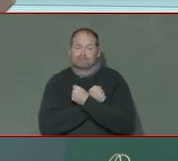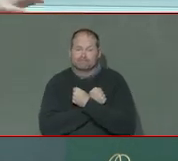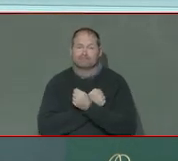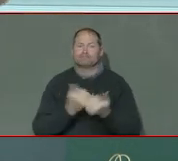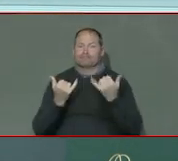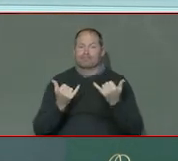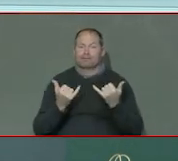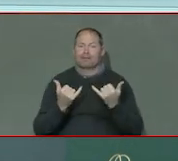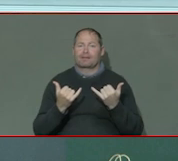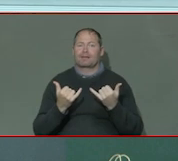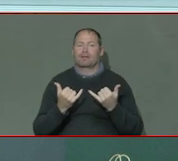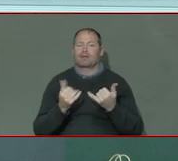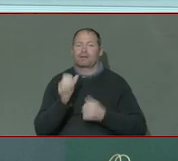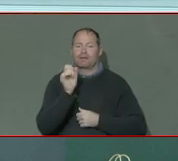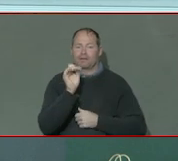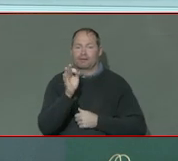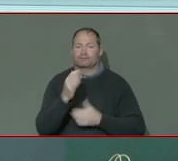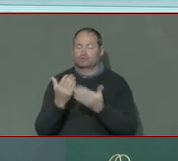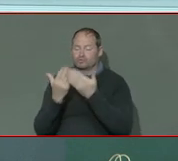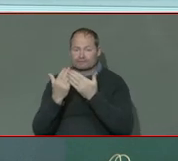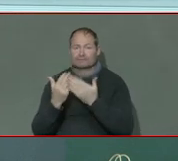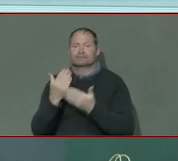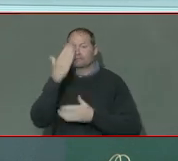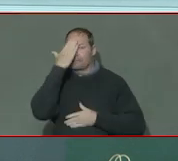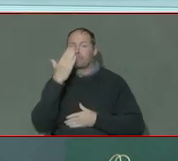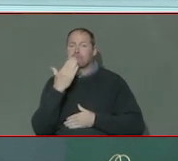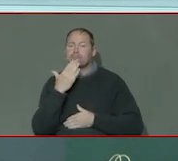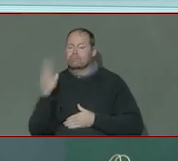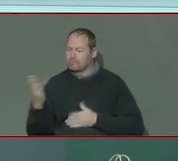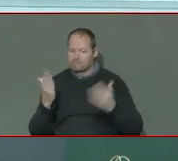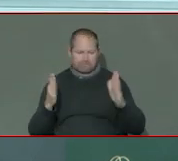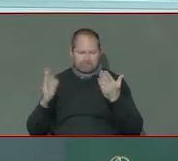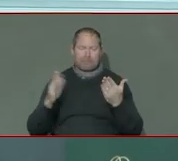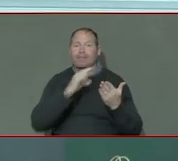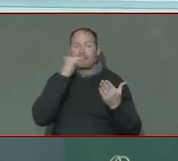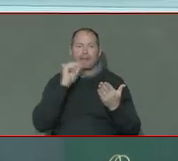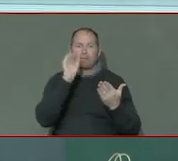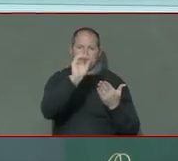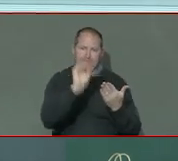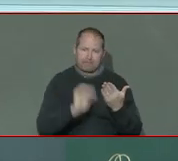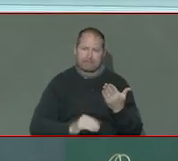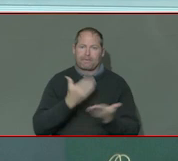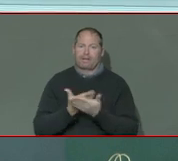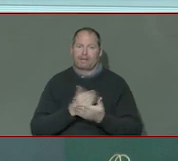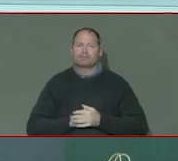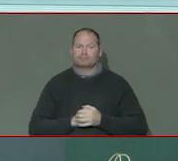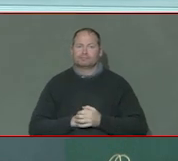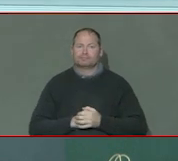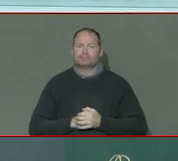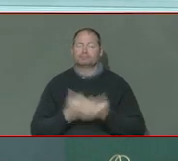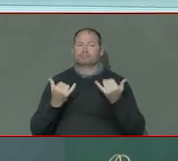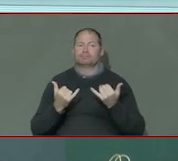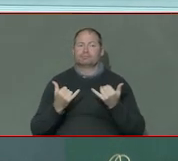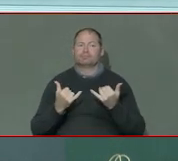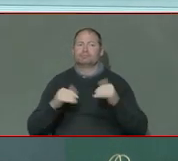with you the moment you are going to study, and that you are able to label them and always give all